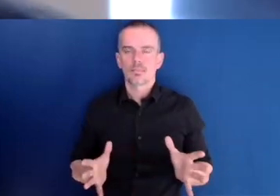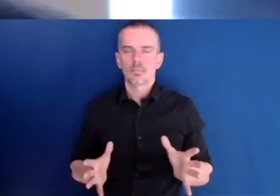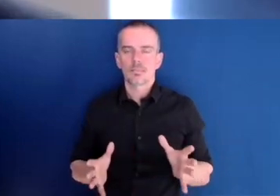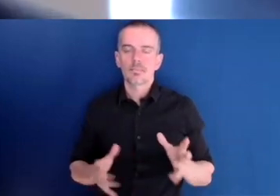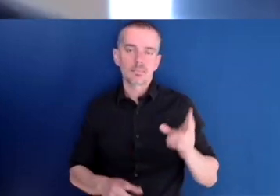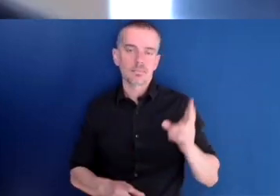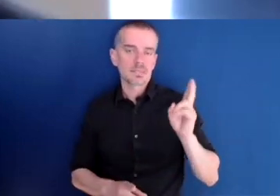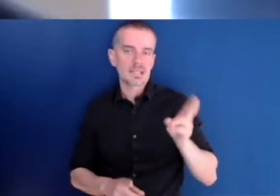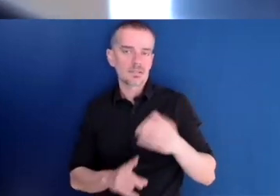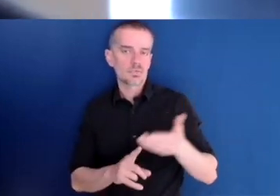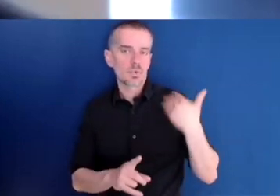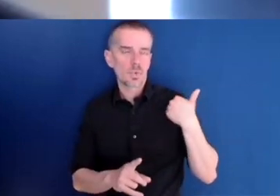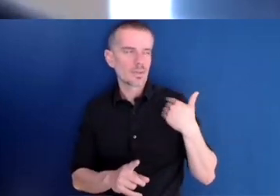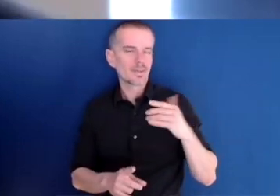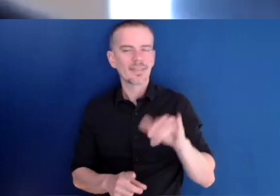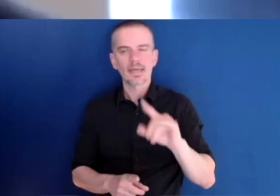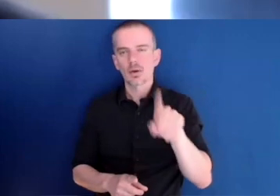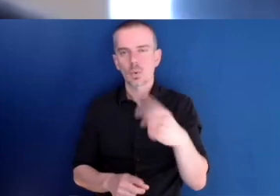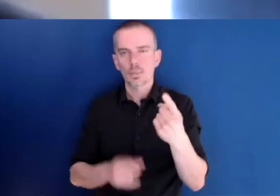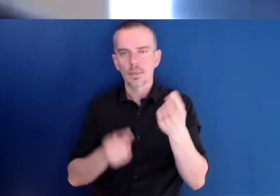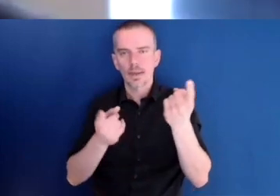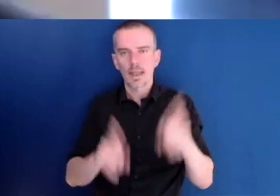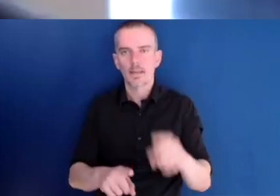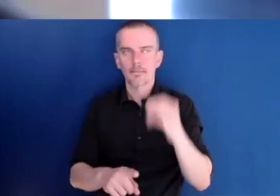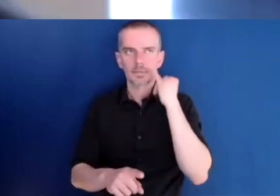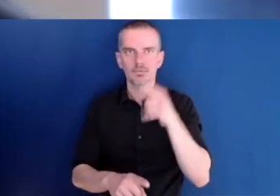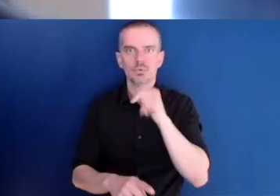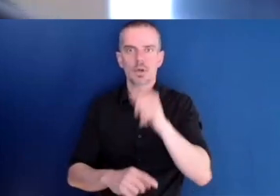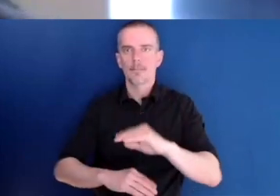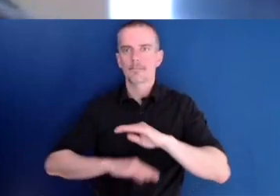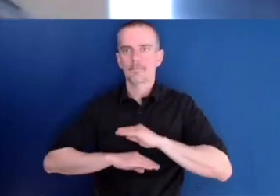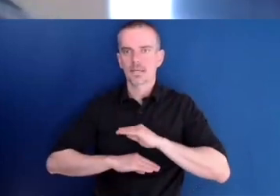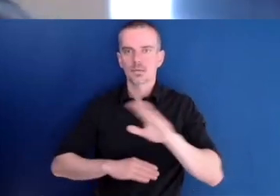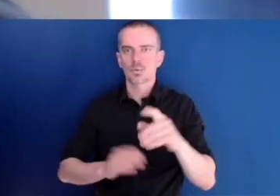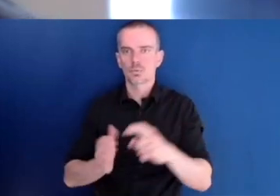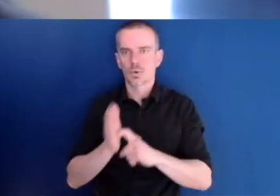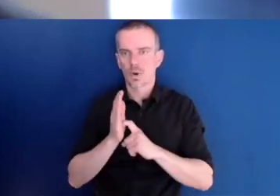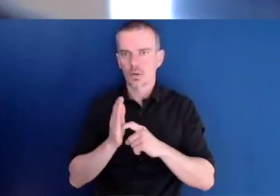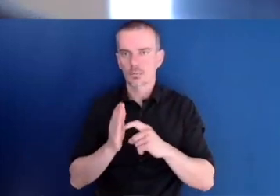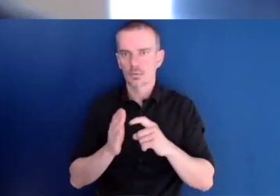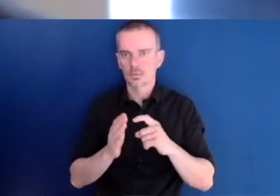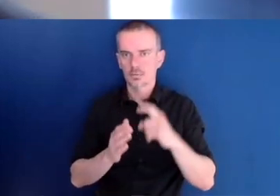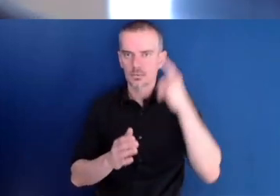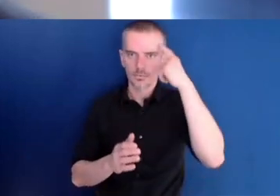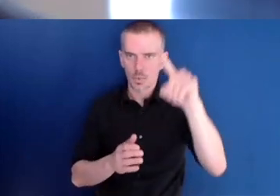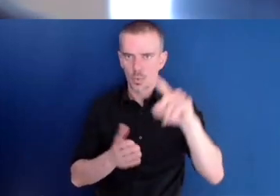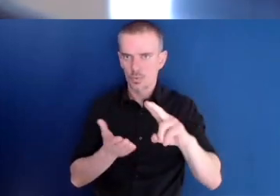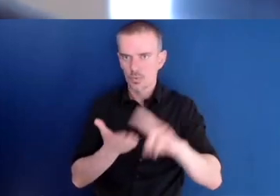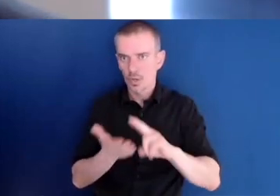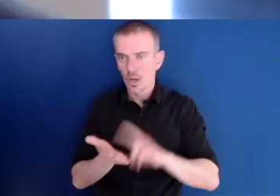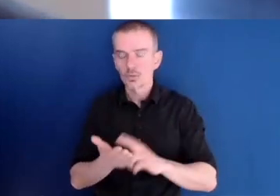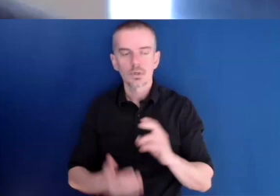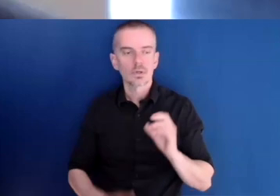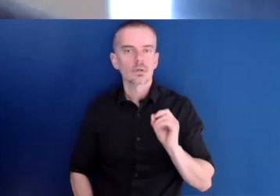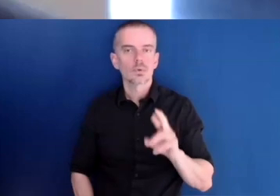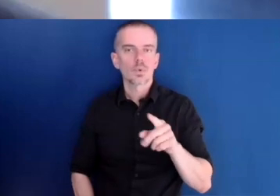historically that has only happened when you're not meeting your requirements for the contract or you're not